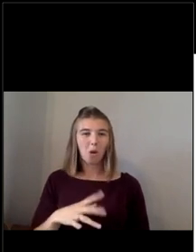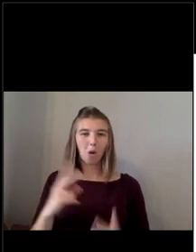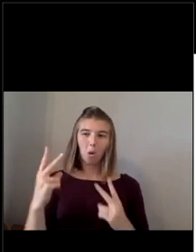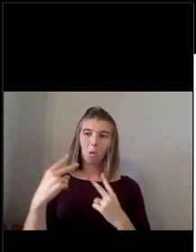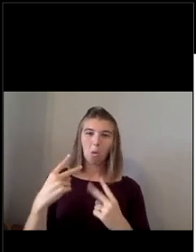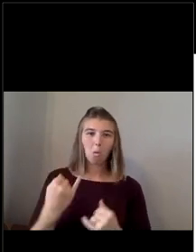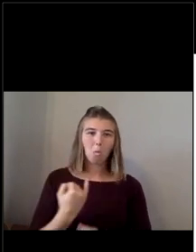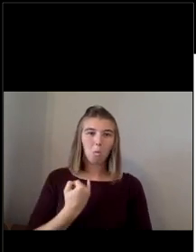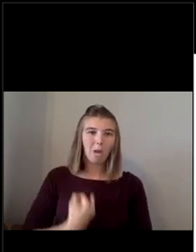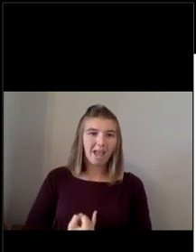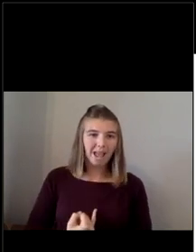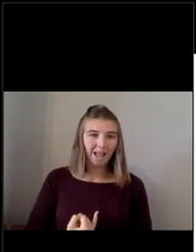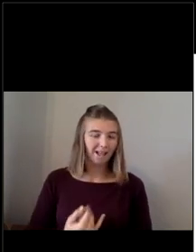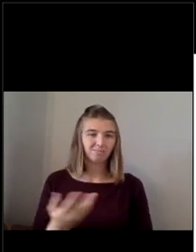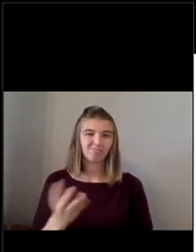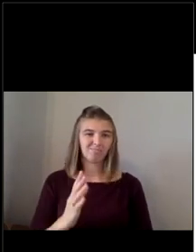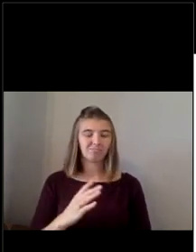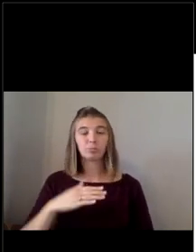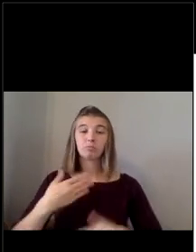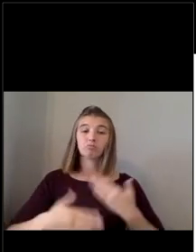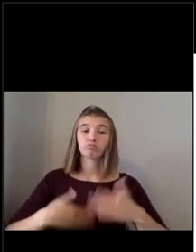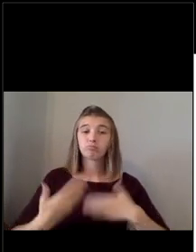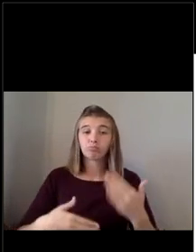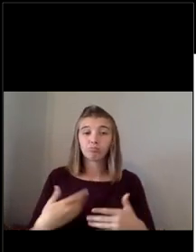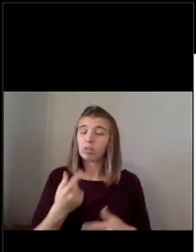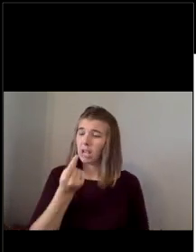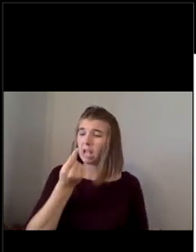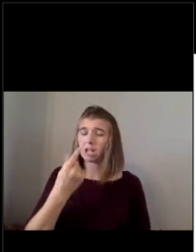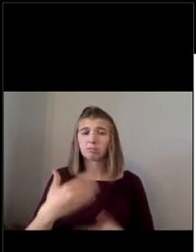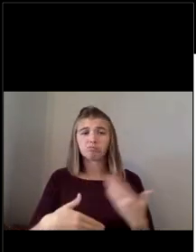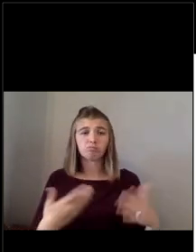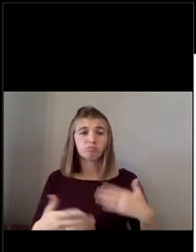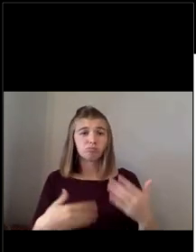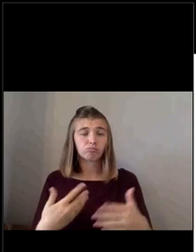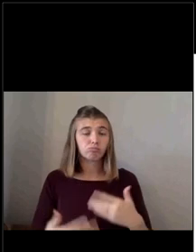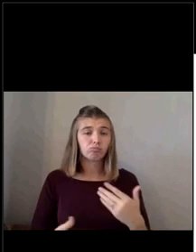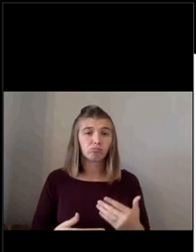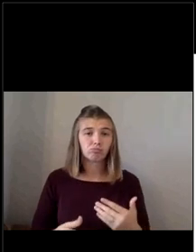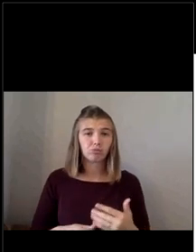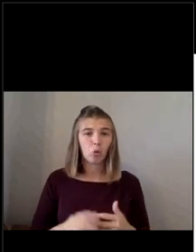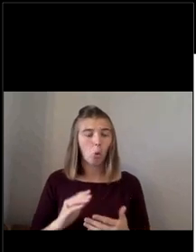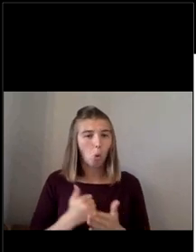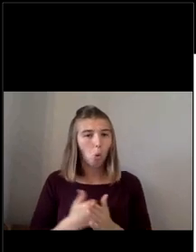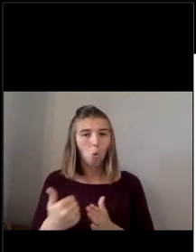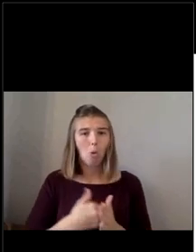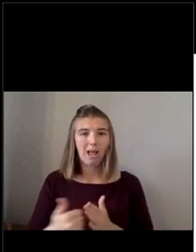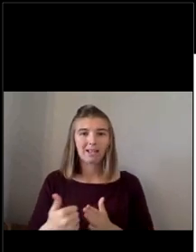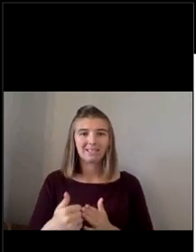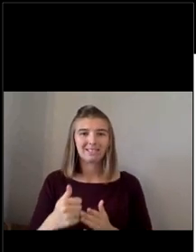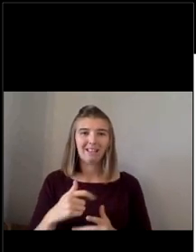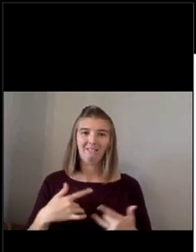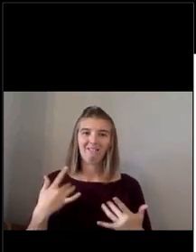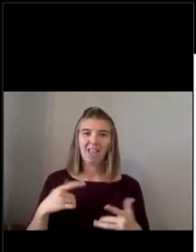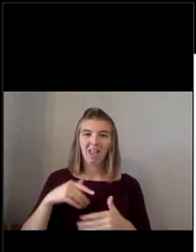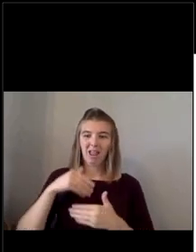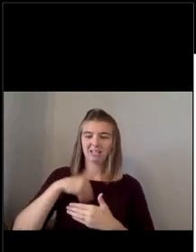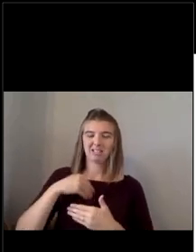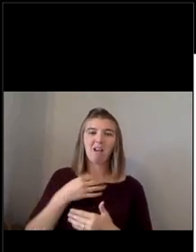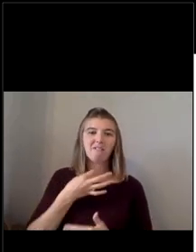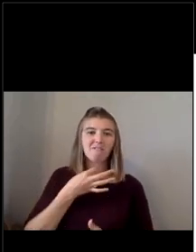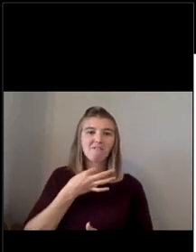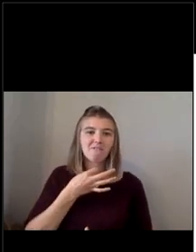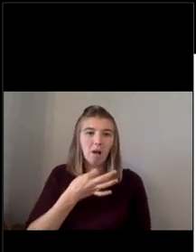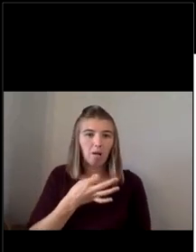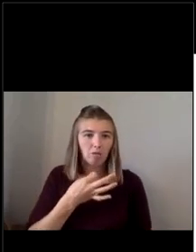to always put our best foot forward, to appear capable and competent at all times. Vulnerable is not a side of ourselves that we typically like